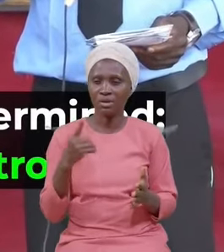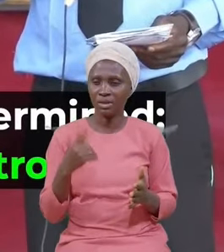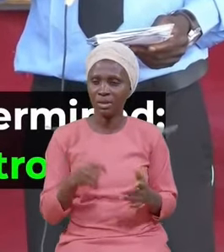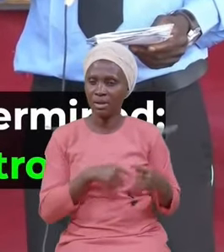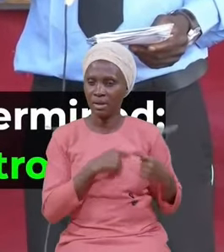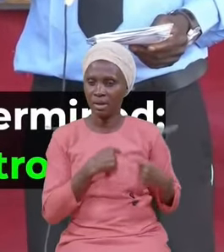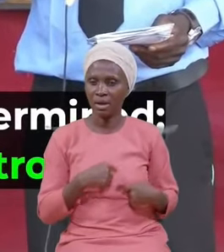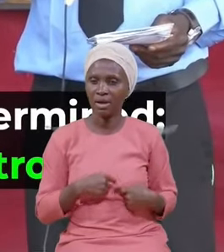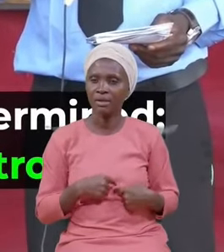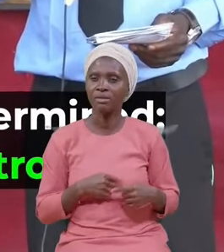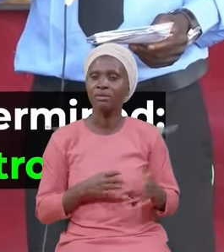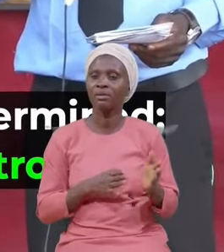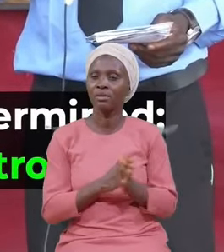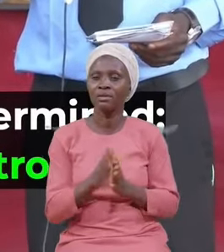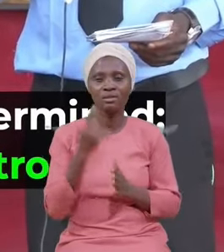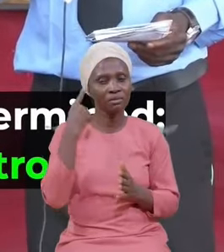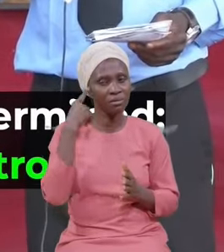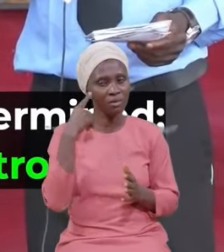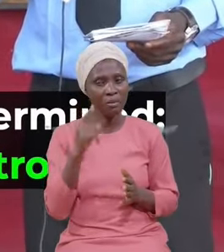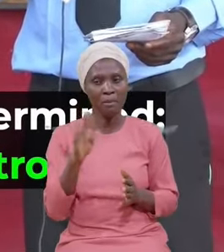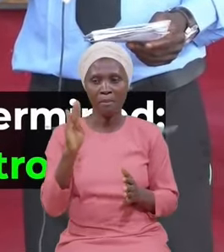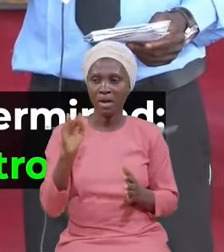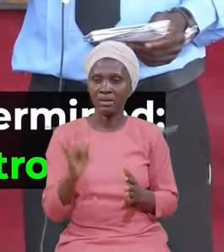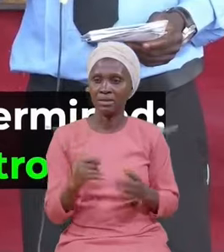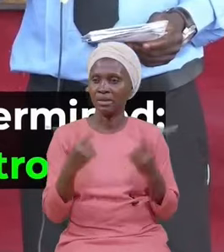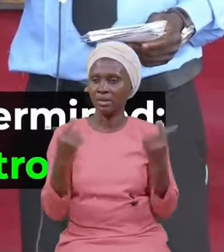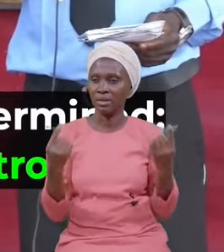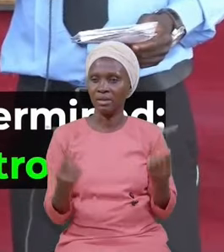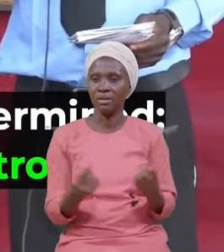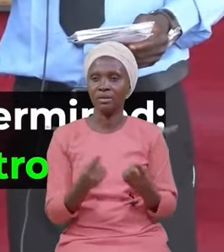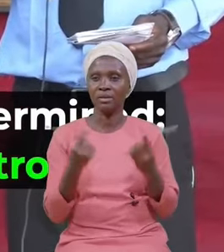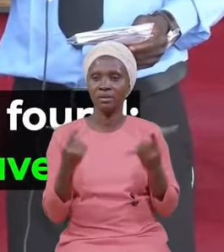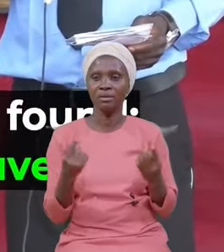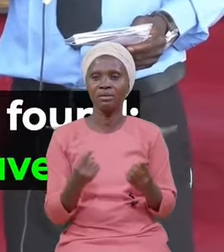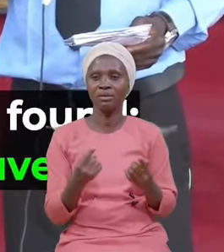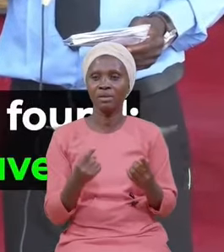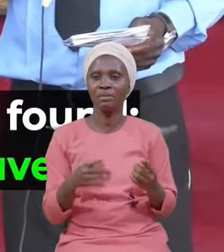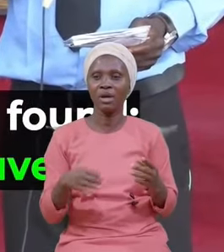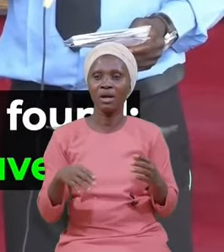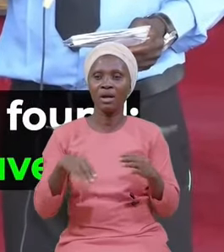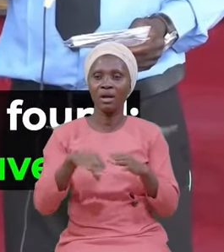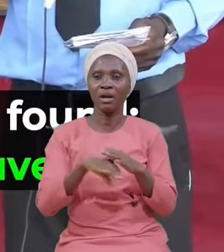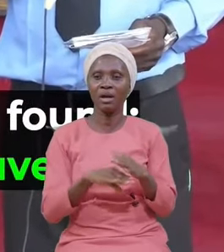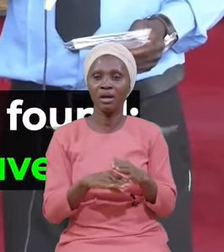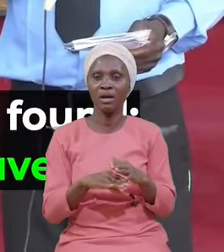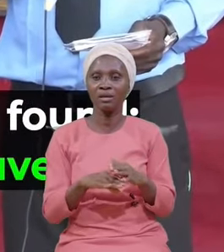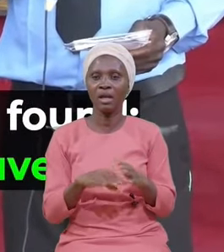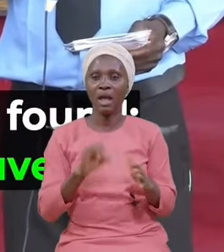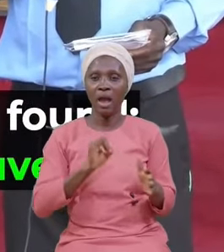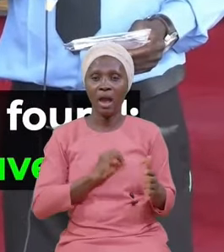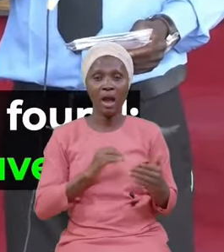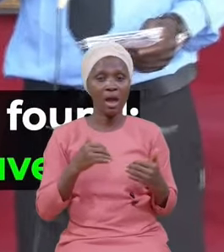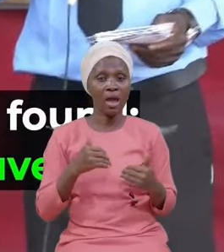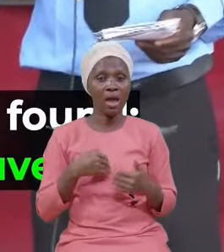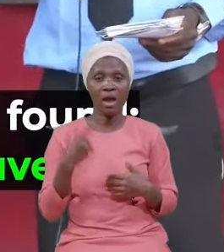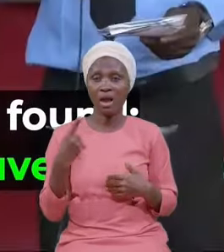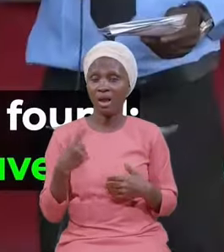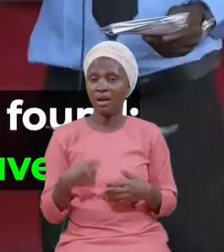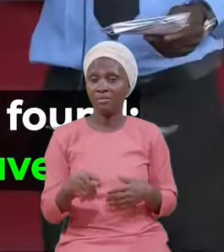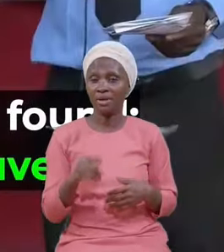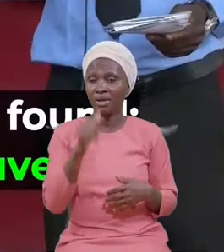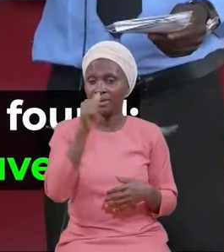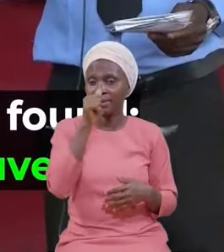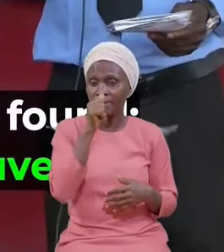their heart for by S on the mind I have